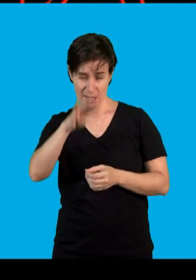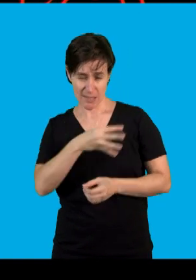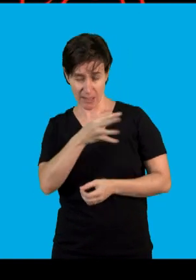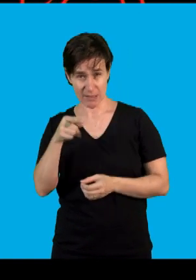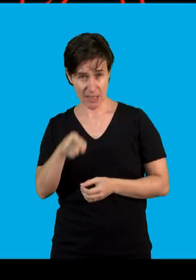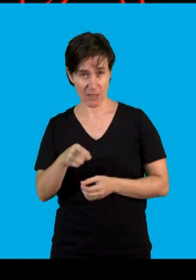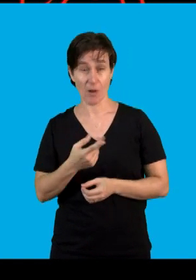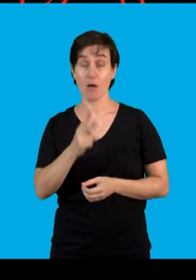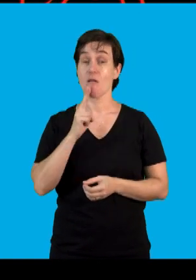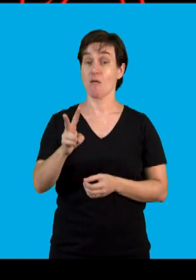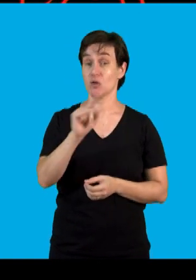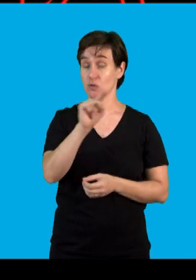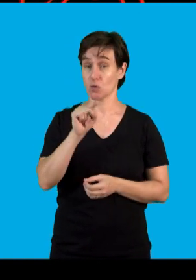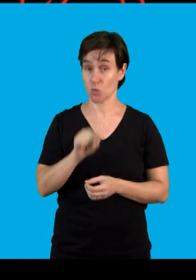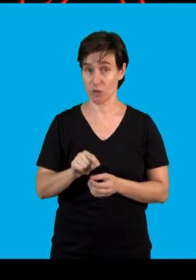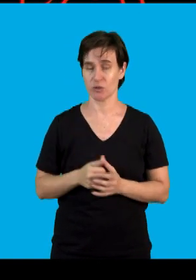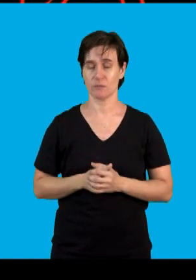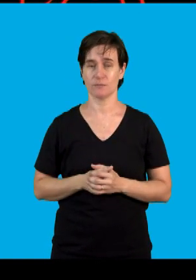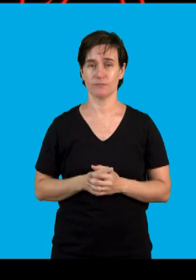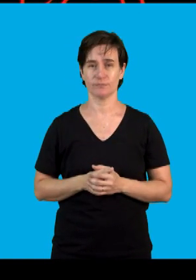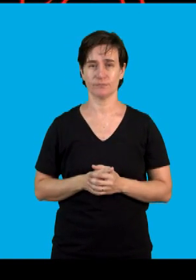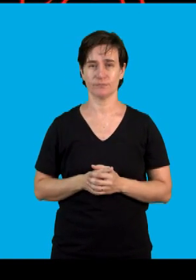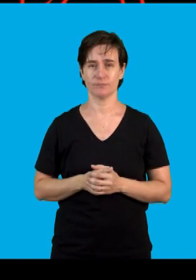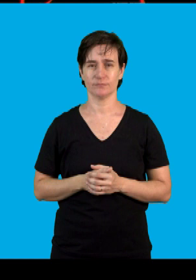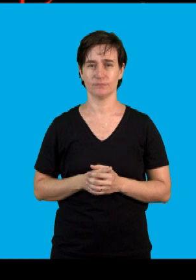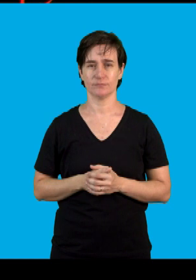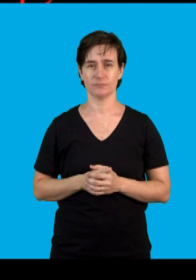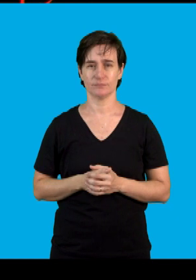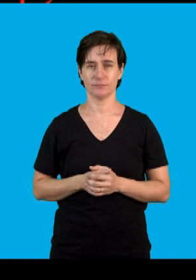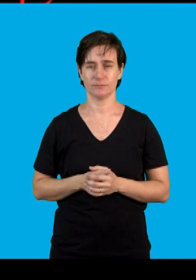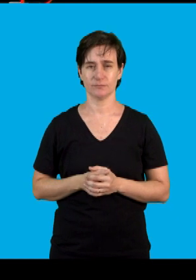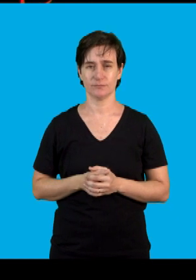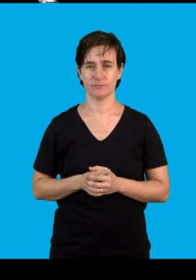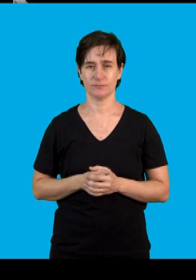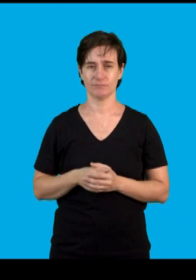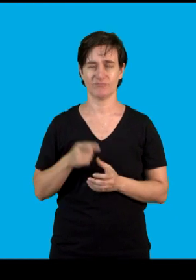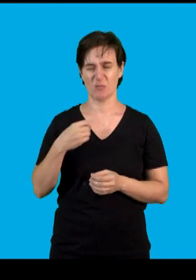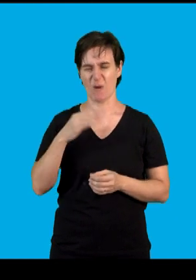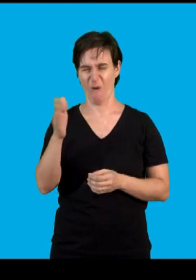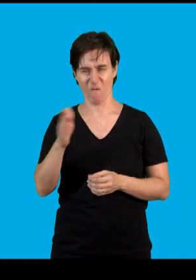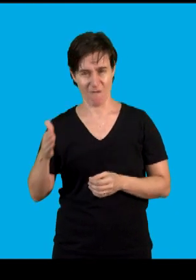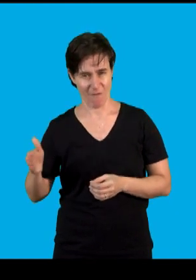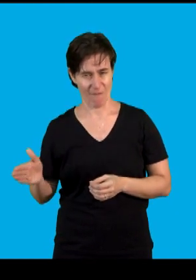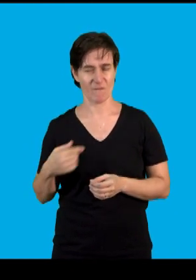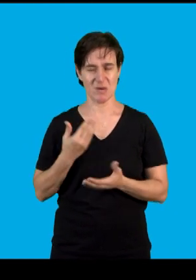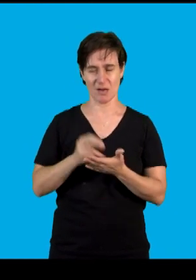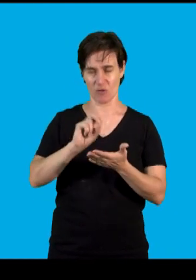below and answer the questions that follow. So let's make space to read the